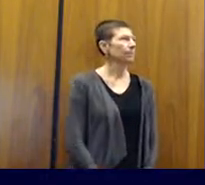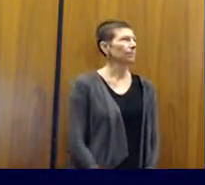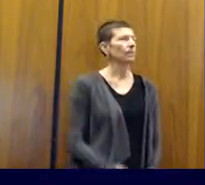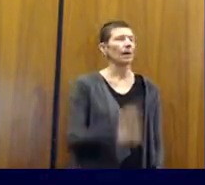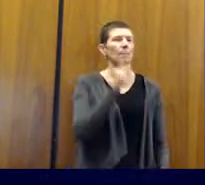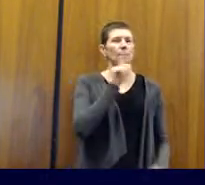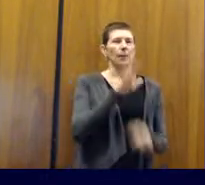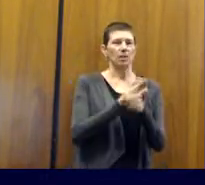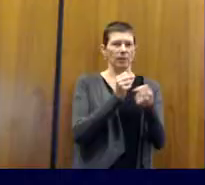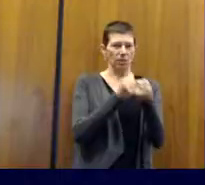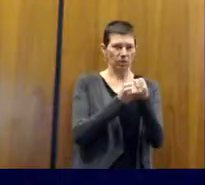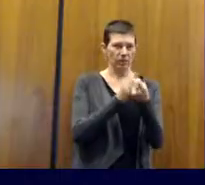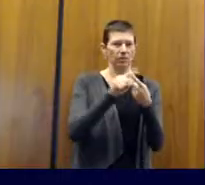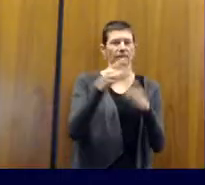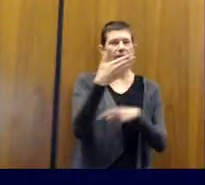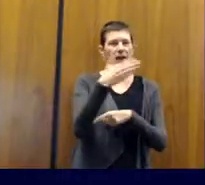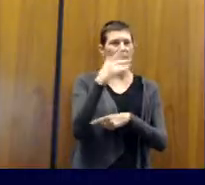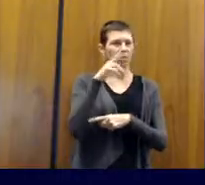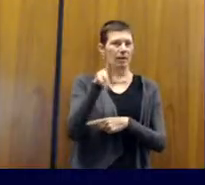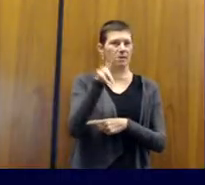Pledge allegiance.